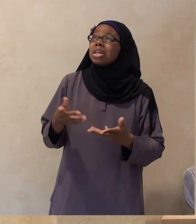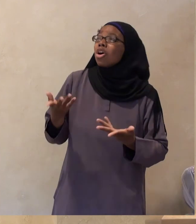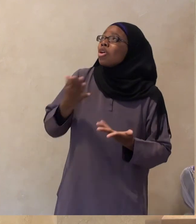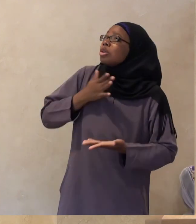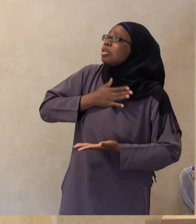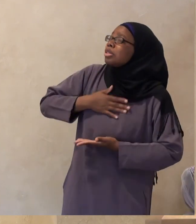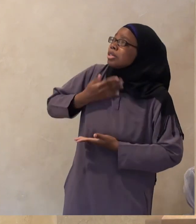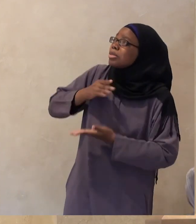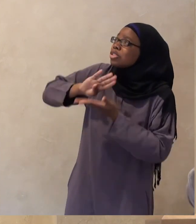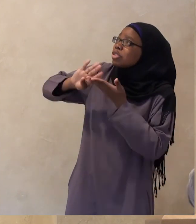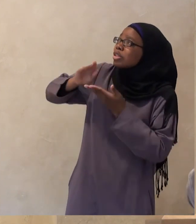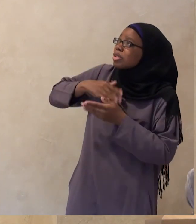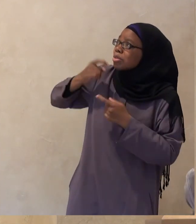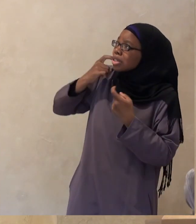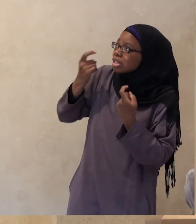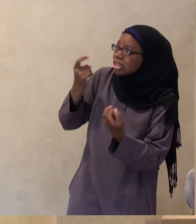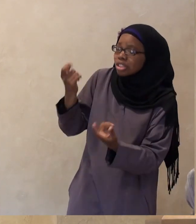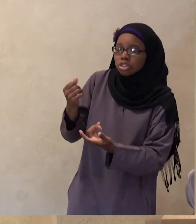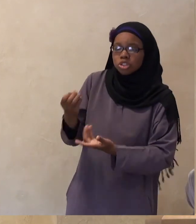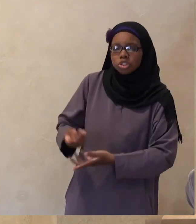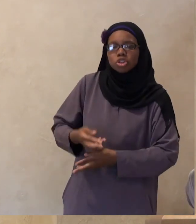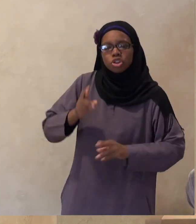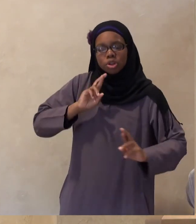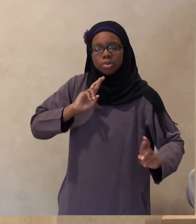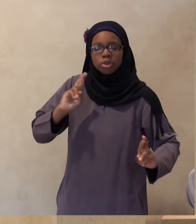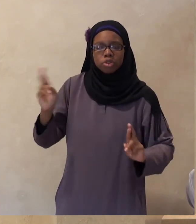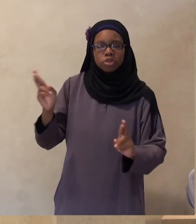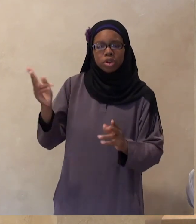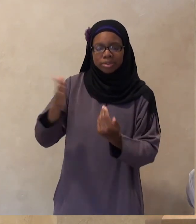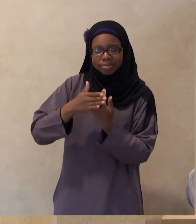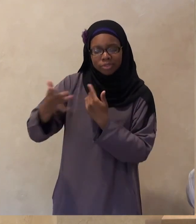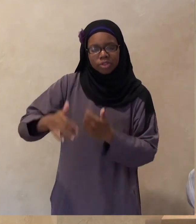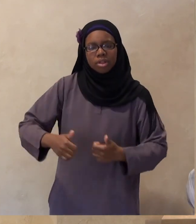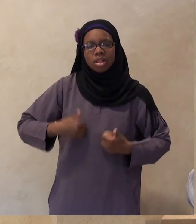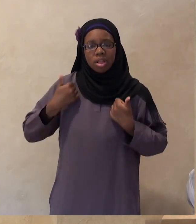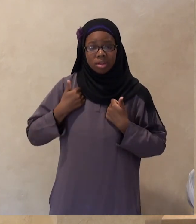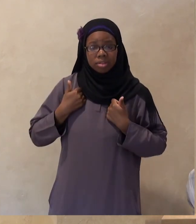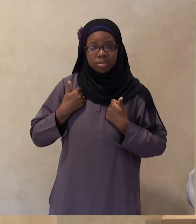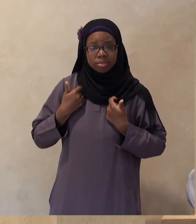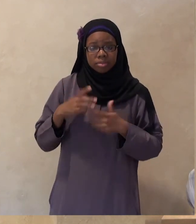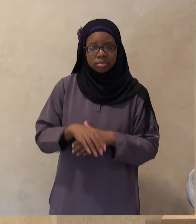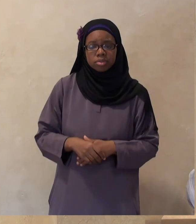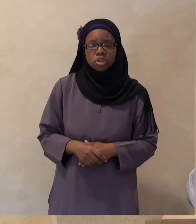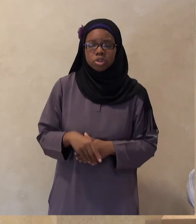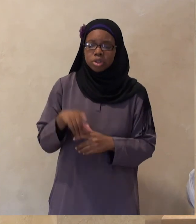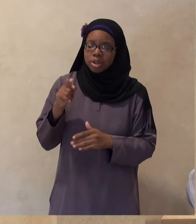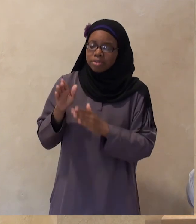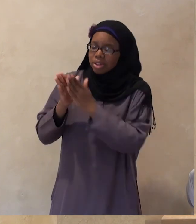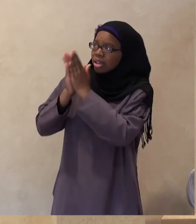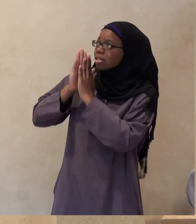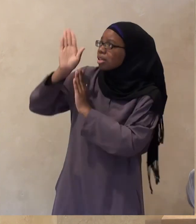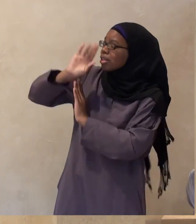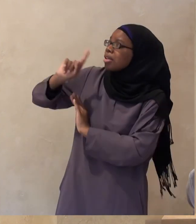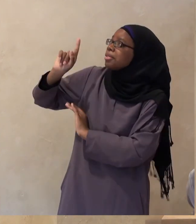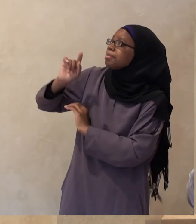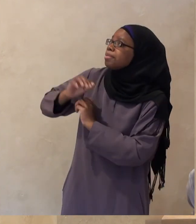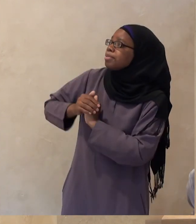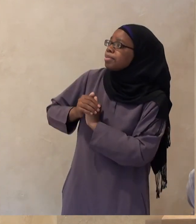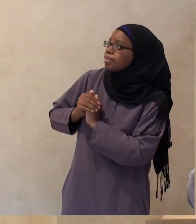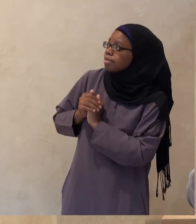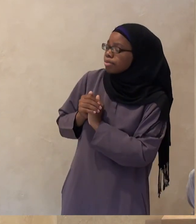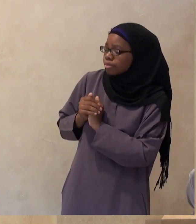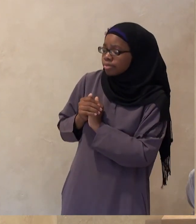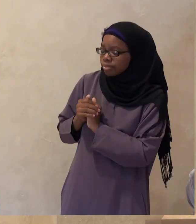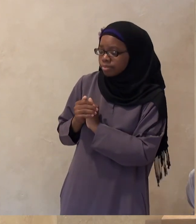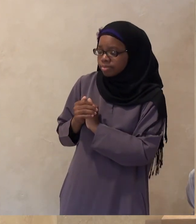committed, and getting clear out of the sins for the rest of their lives. We should ask Allah subhanahu wa ta'ala, we should appeal